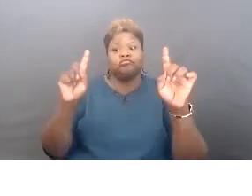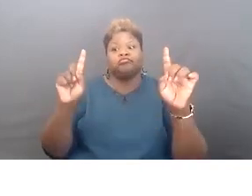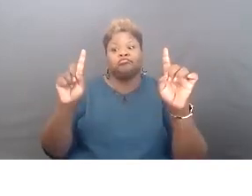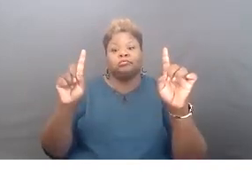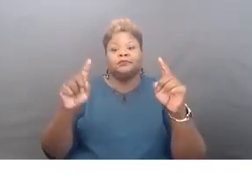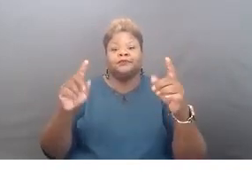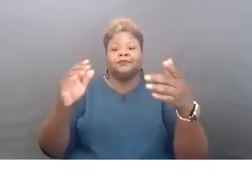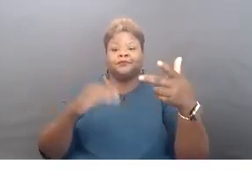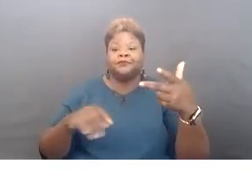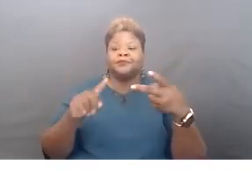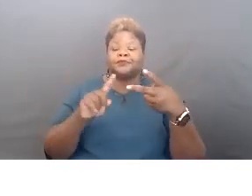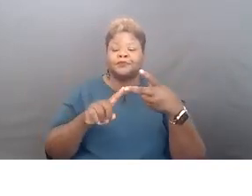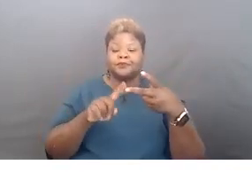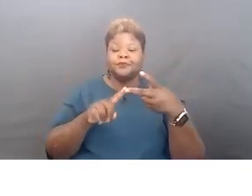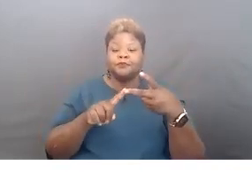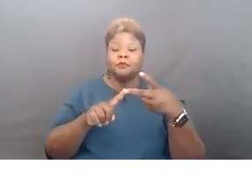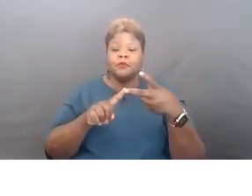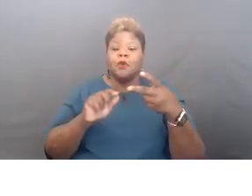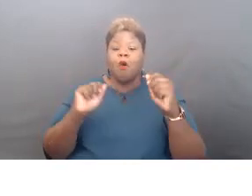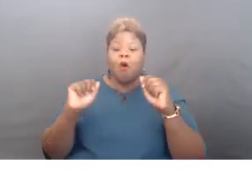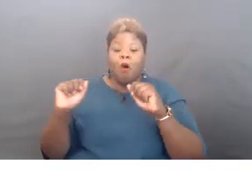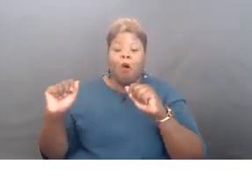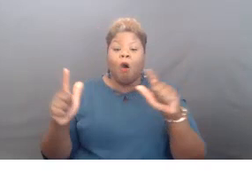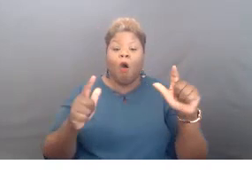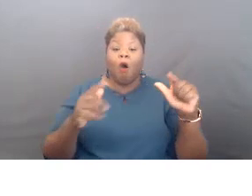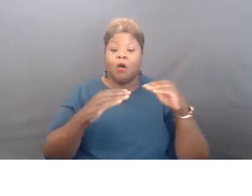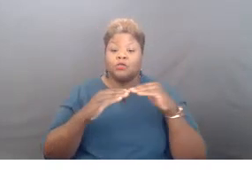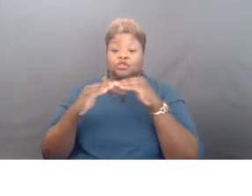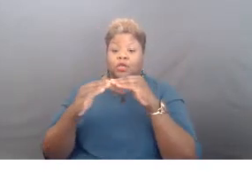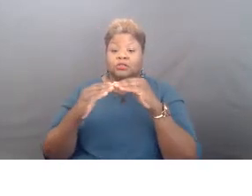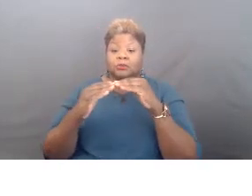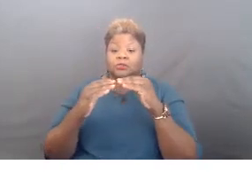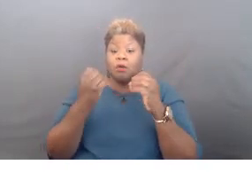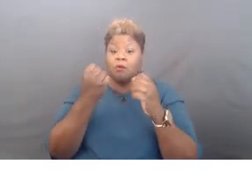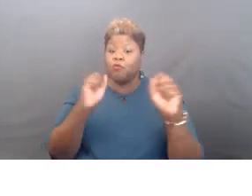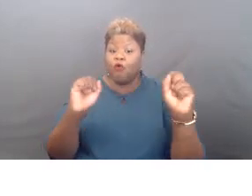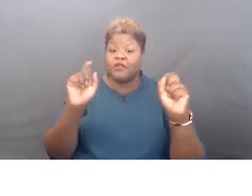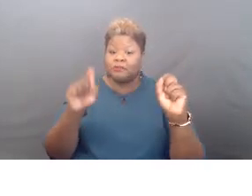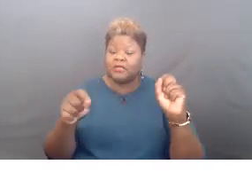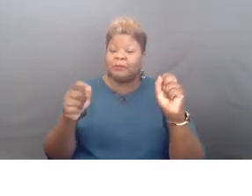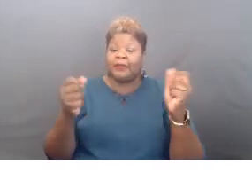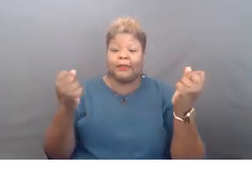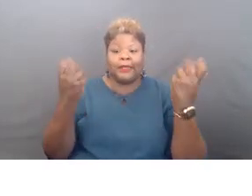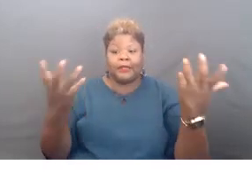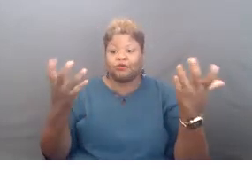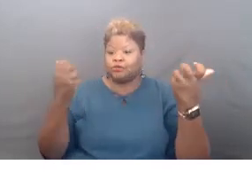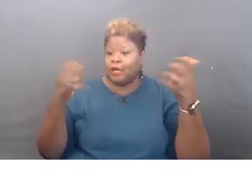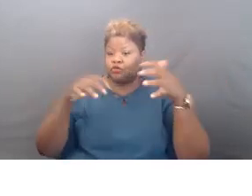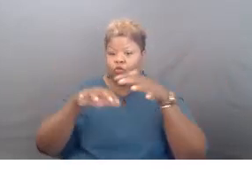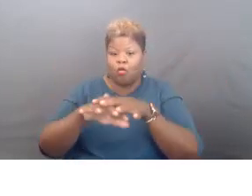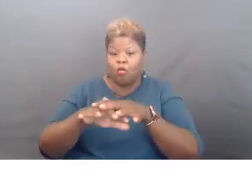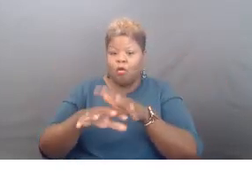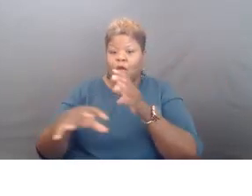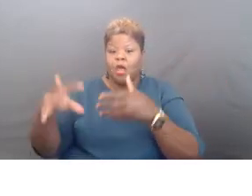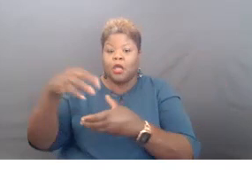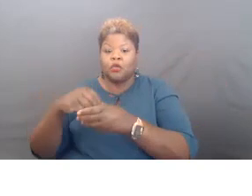All justice movements must be intersectional. You must include voices